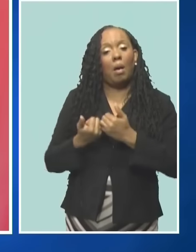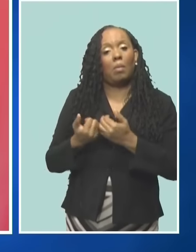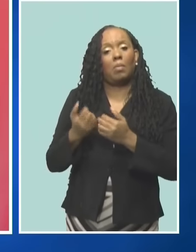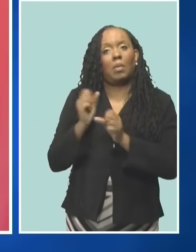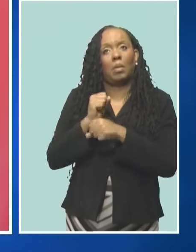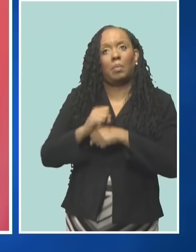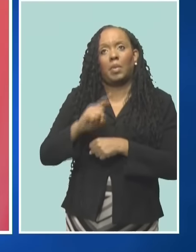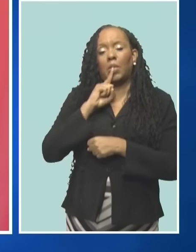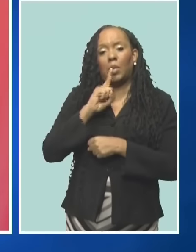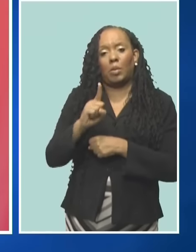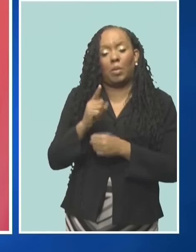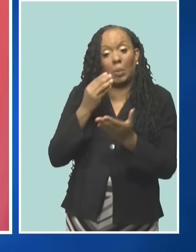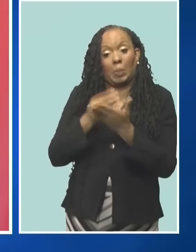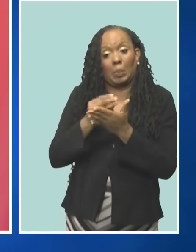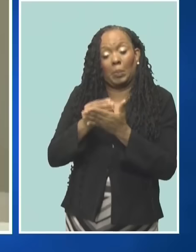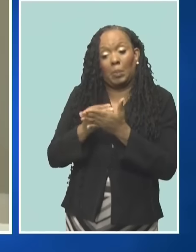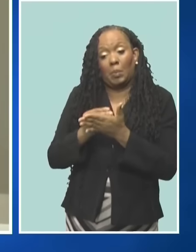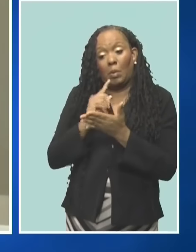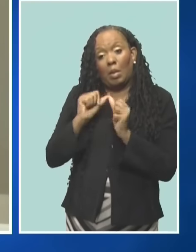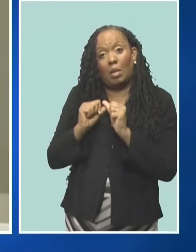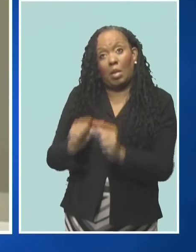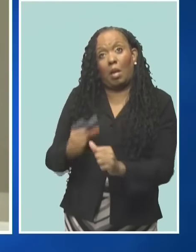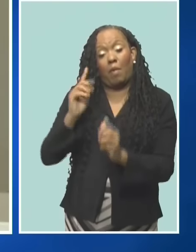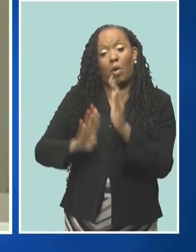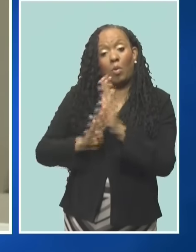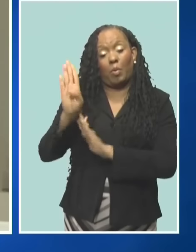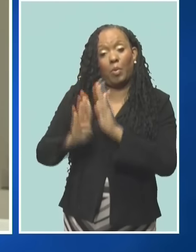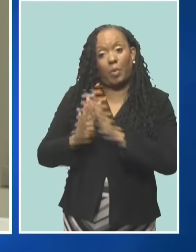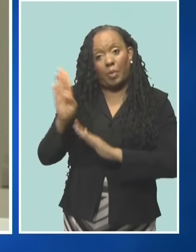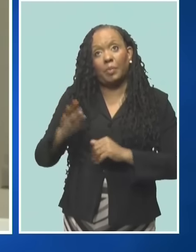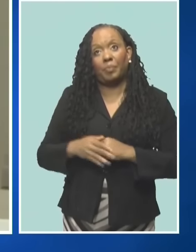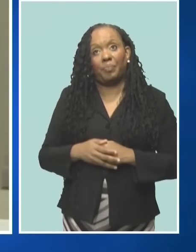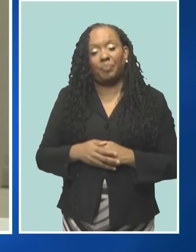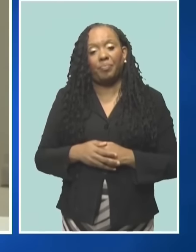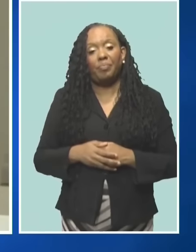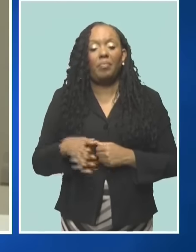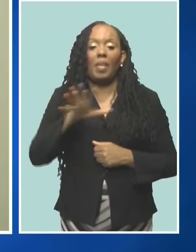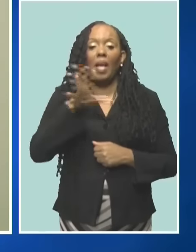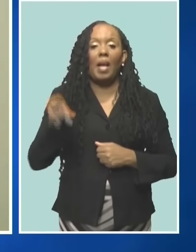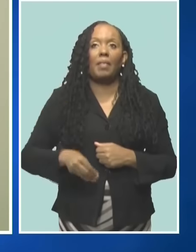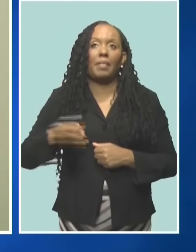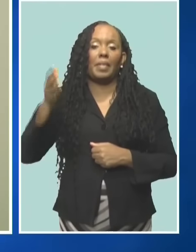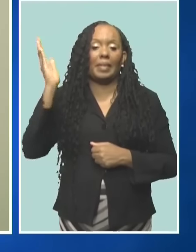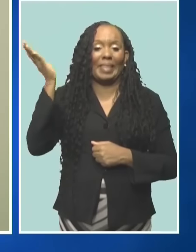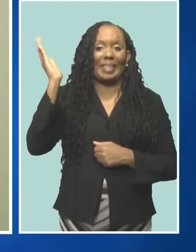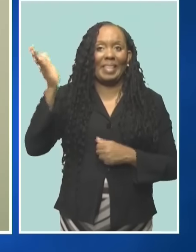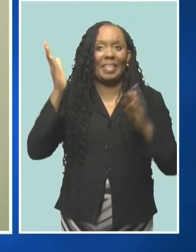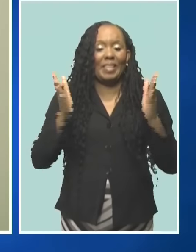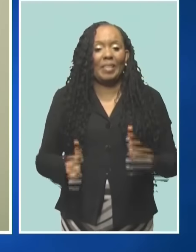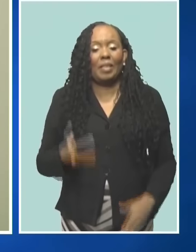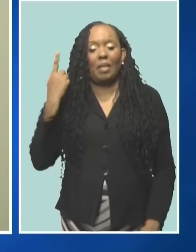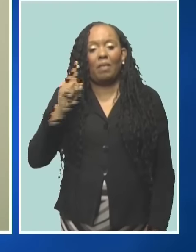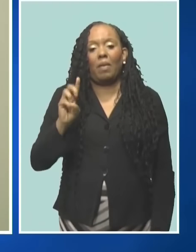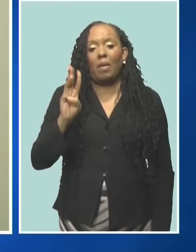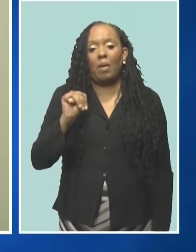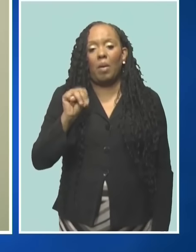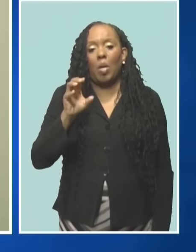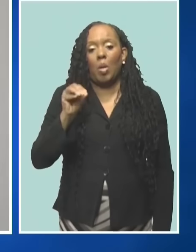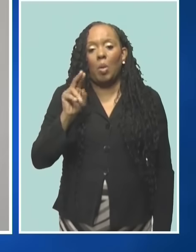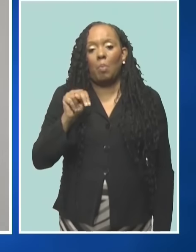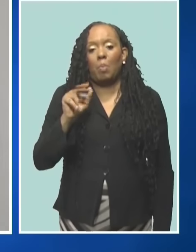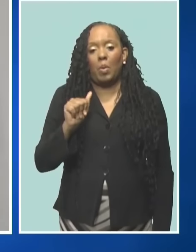finances sustainable for growth. A presentation by African lecturer and researcher at the Mona School of Business